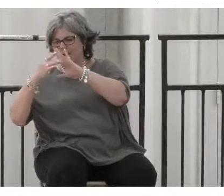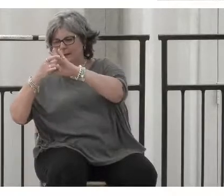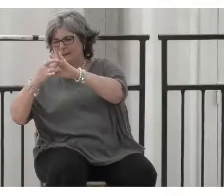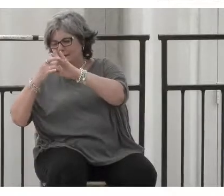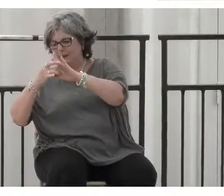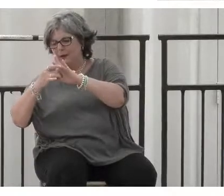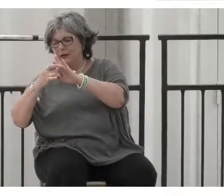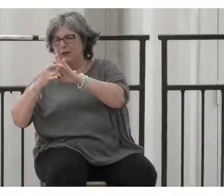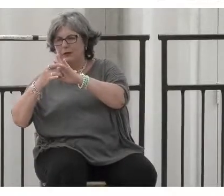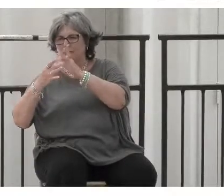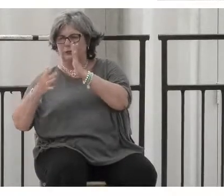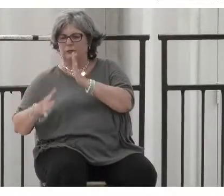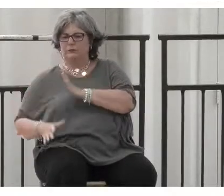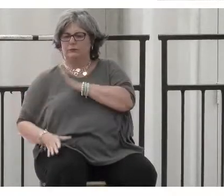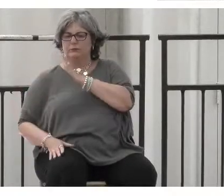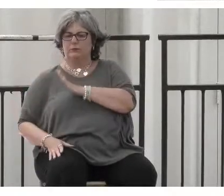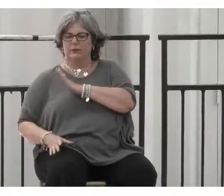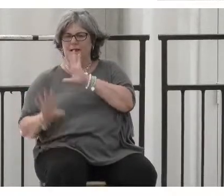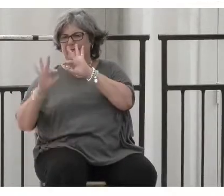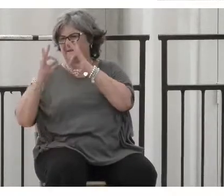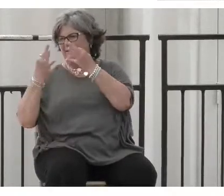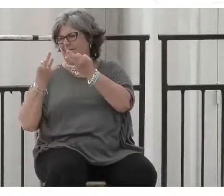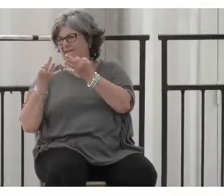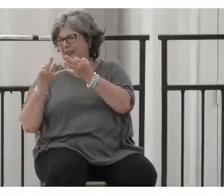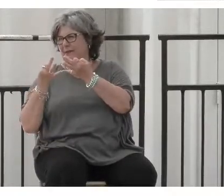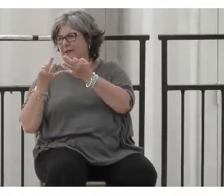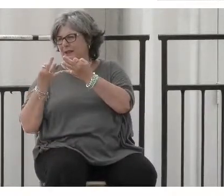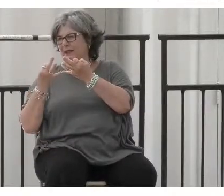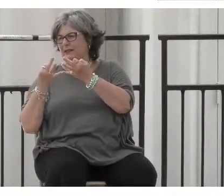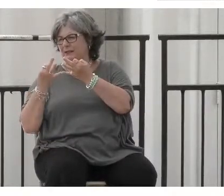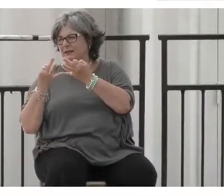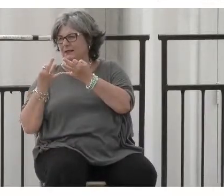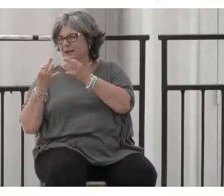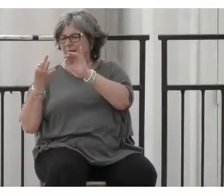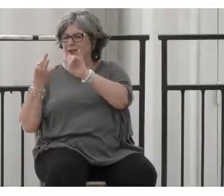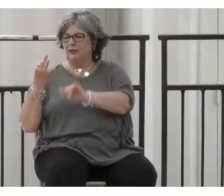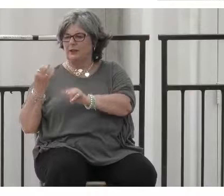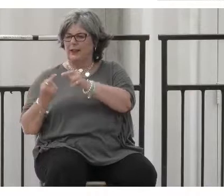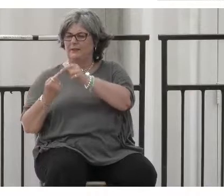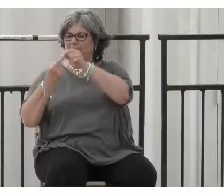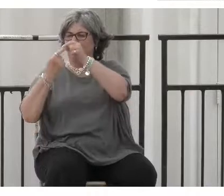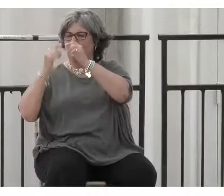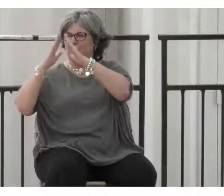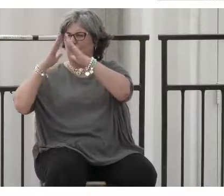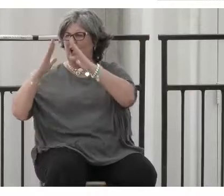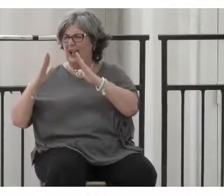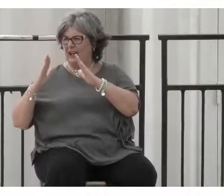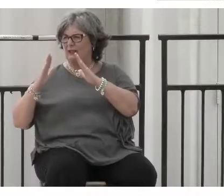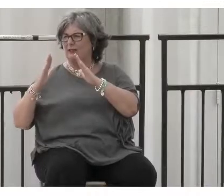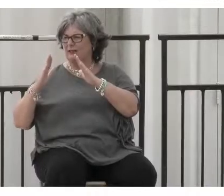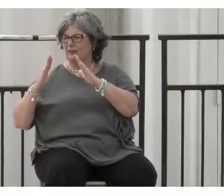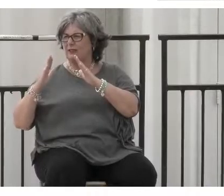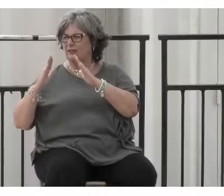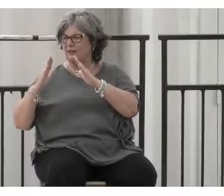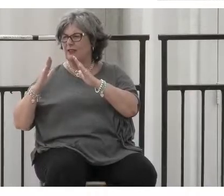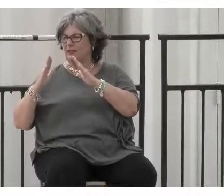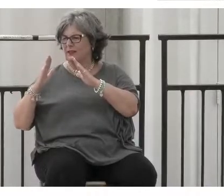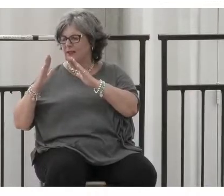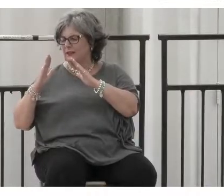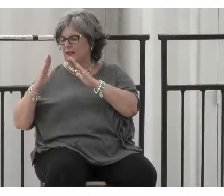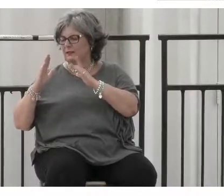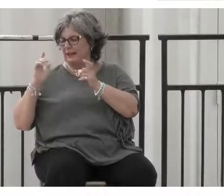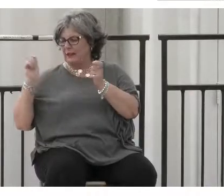to the royal family, to the sheikhs, to Al Nahyan family. So it was very obvious, how they could actually turn